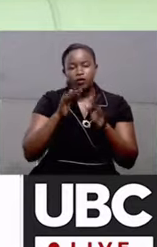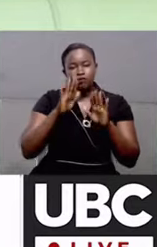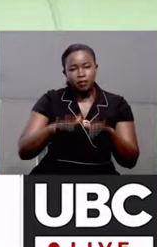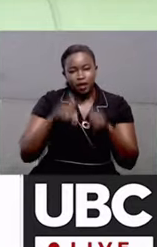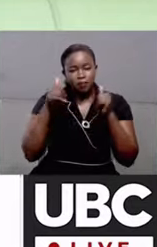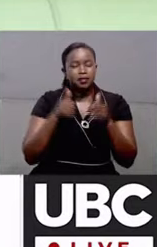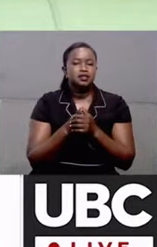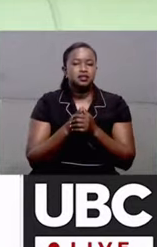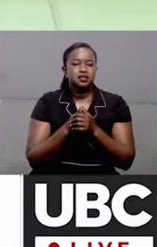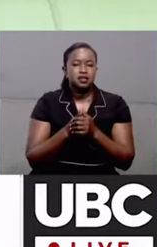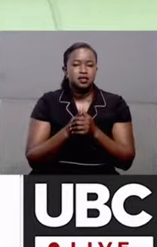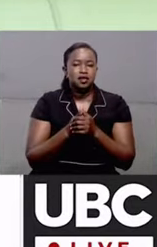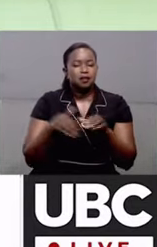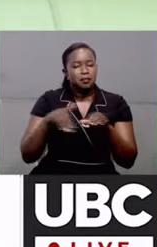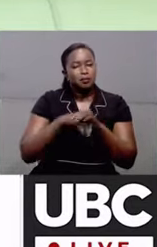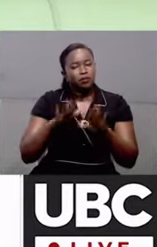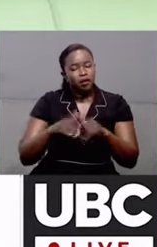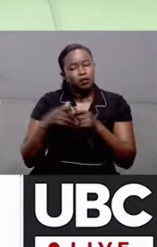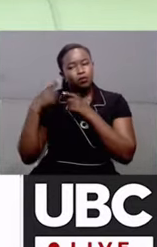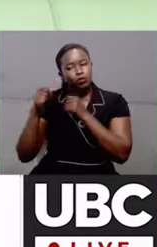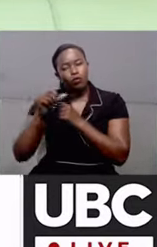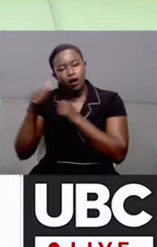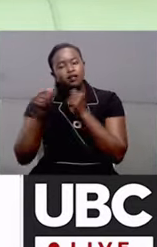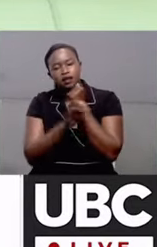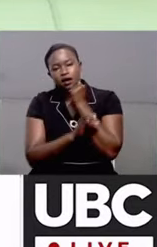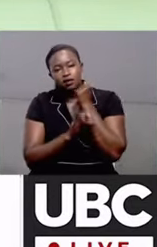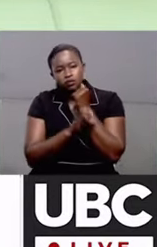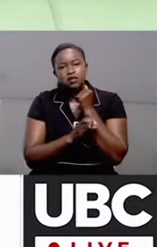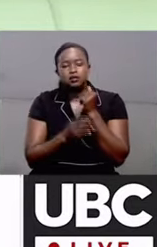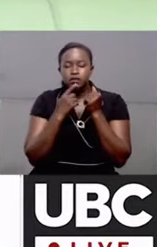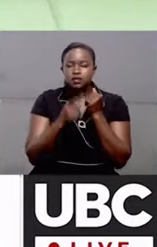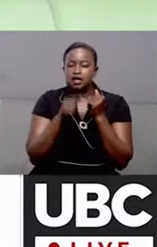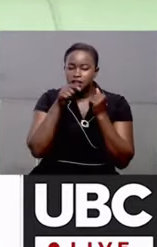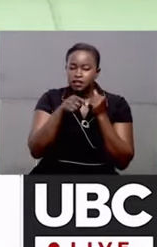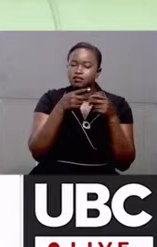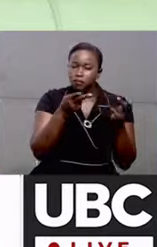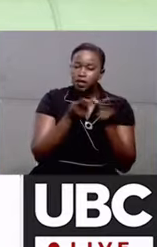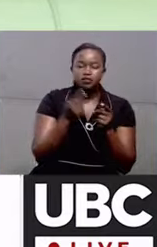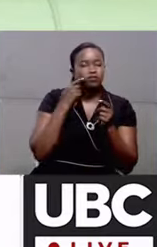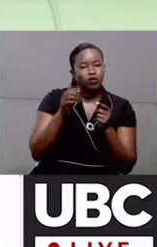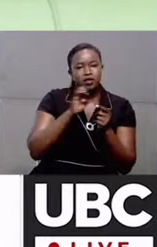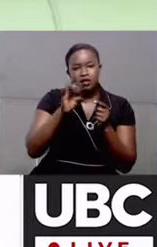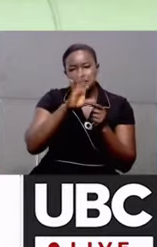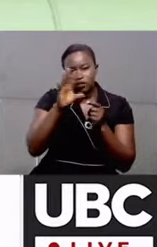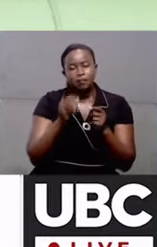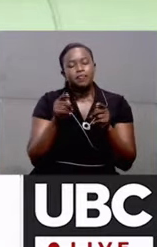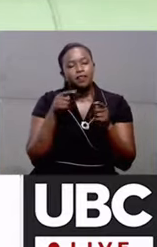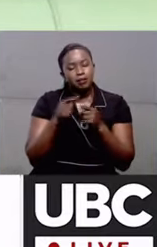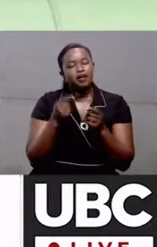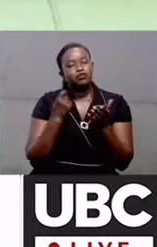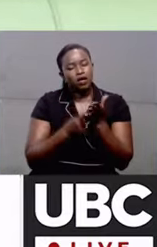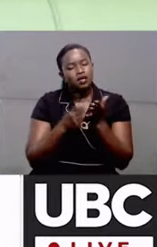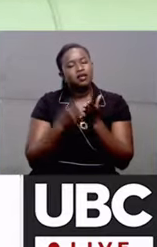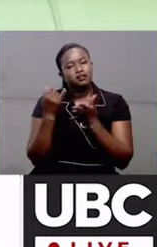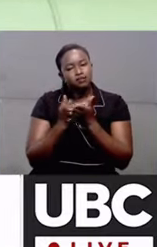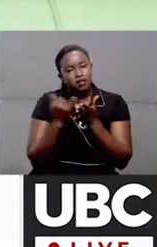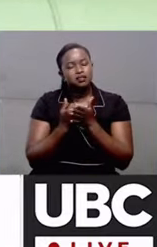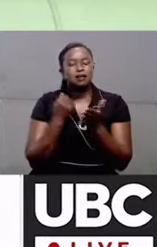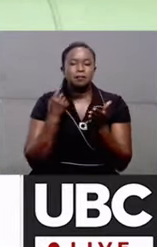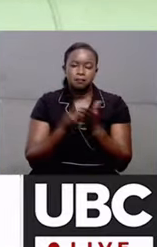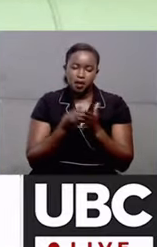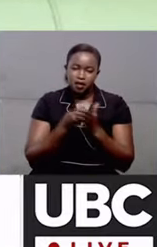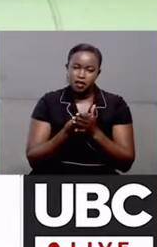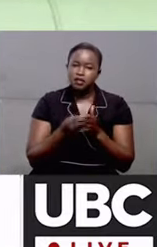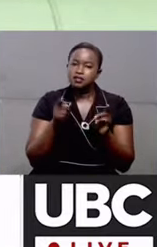MPs go to other countries, we can say this facility for East Africa, but Uganda is investing money and is a model that